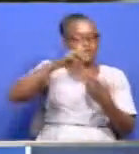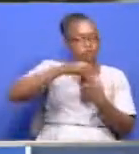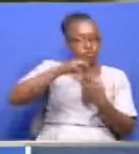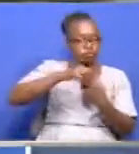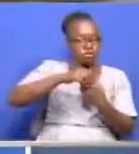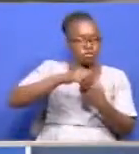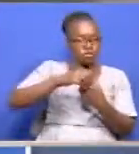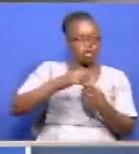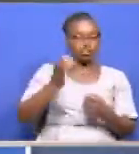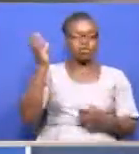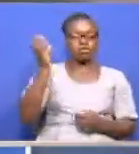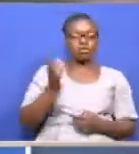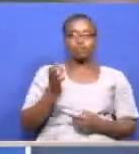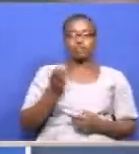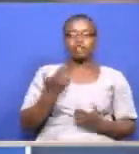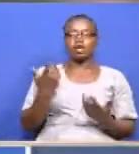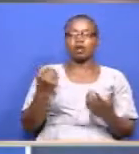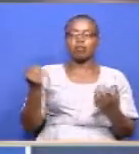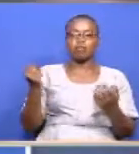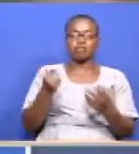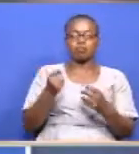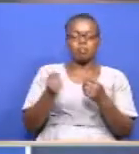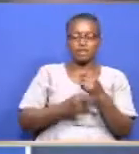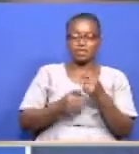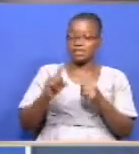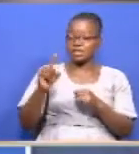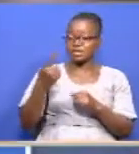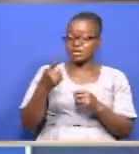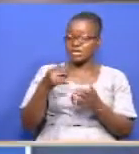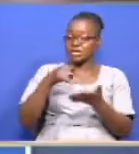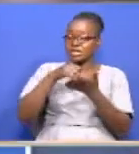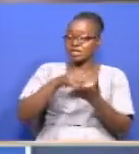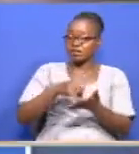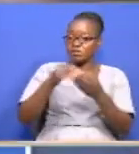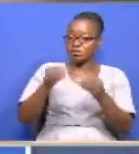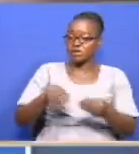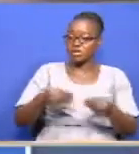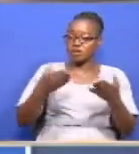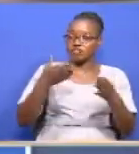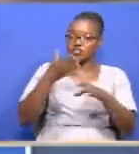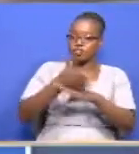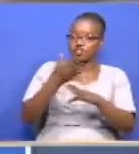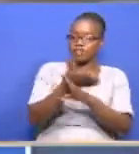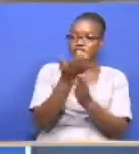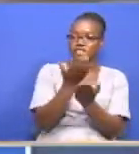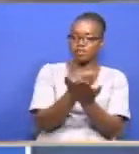suspended in January for whereabouts failures and tampering by providing false evidence.